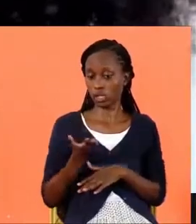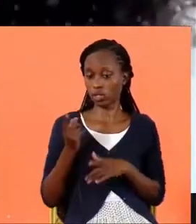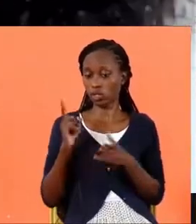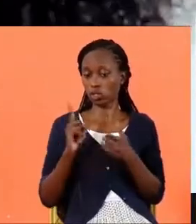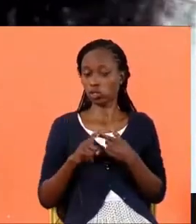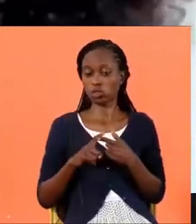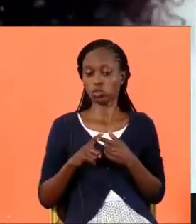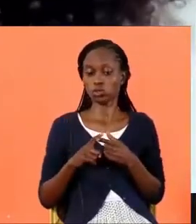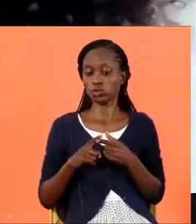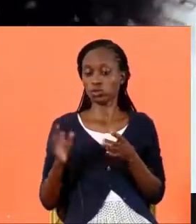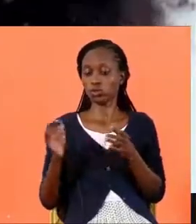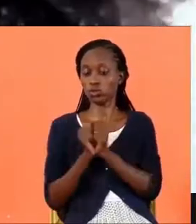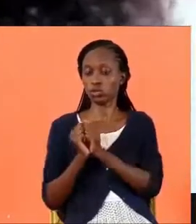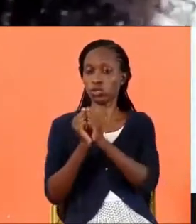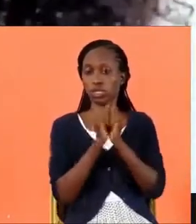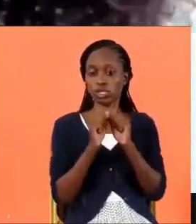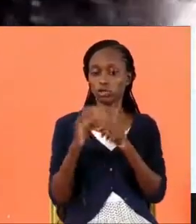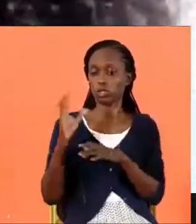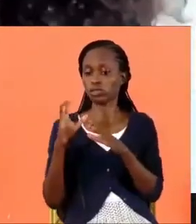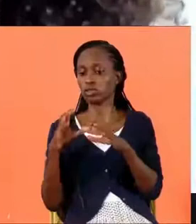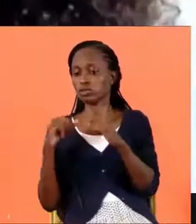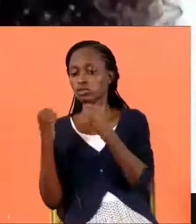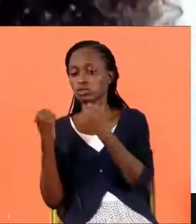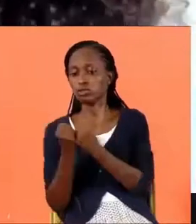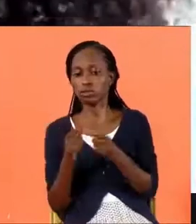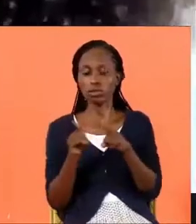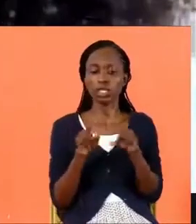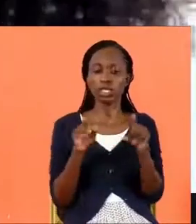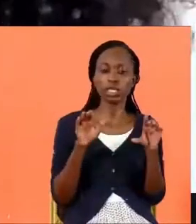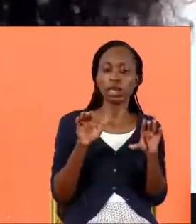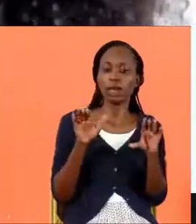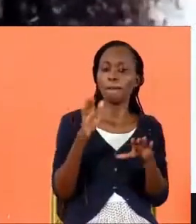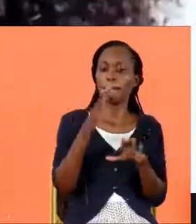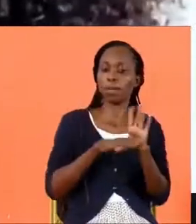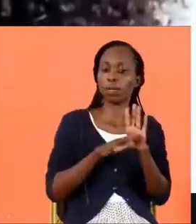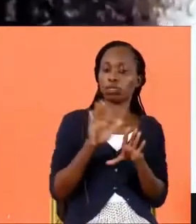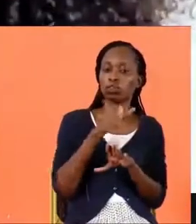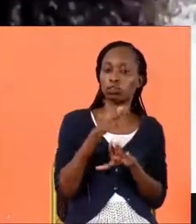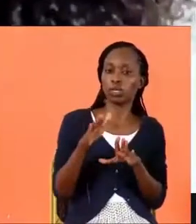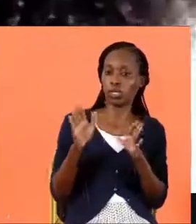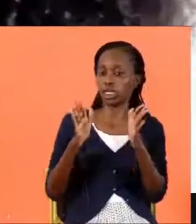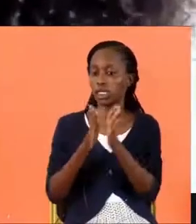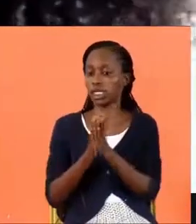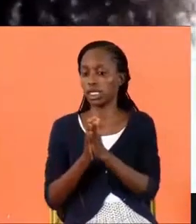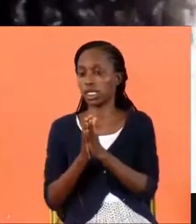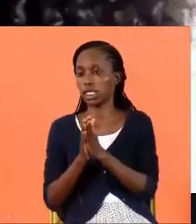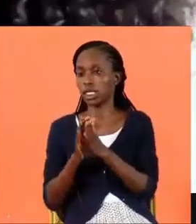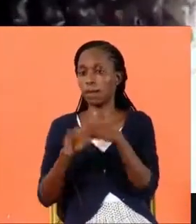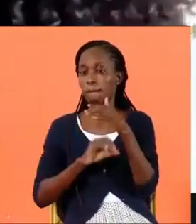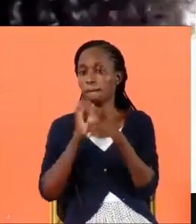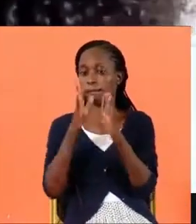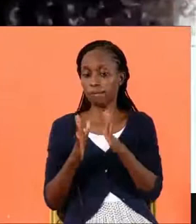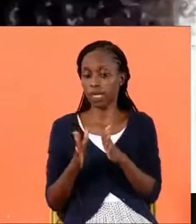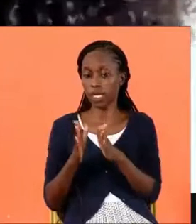collectively, as civil society, as media, as members of parliament, recognize that the current situation within which